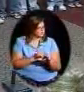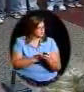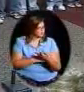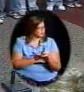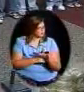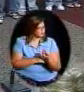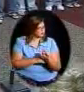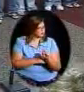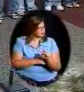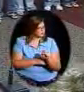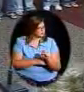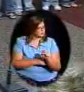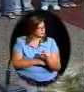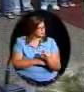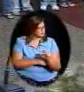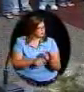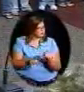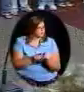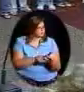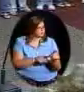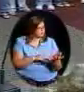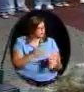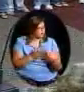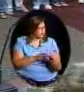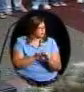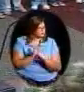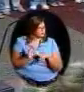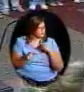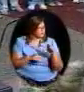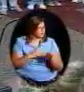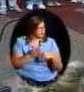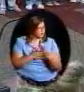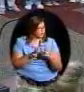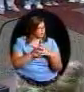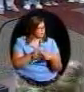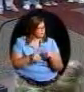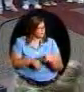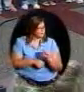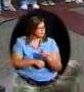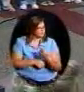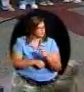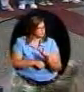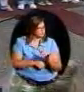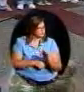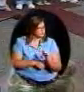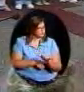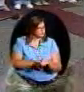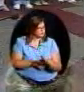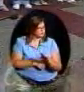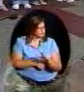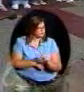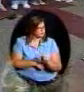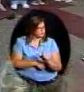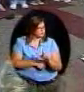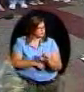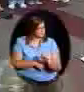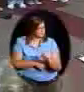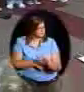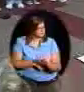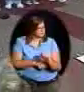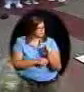catcher, also an all-state selection and all-American selection. Shelby Olson, a pitcher and outfielder.